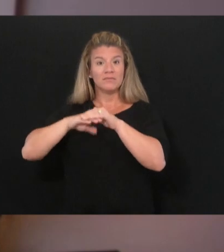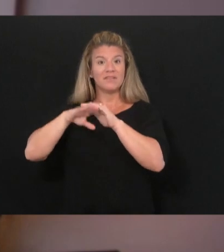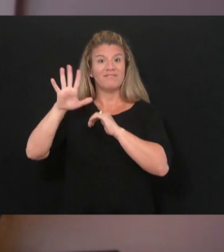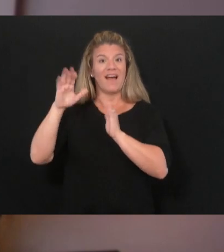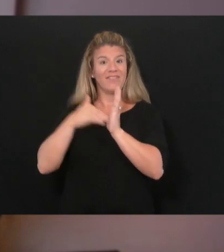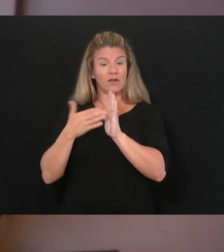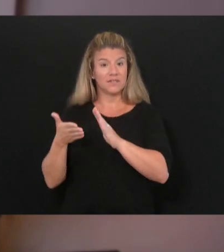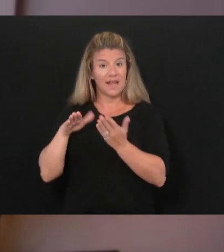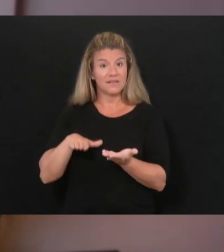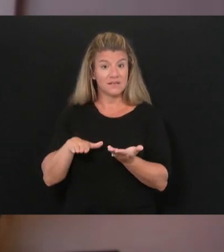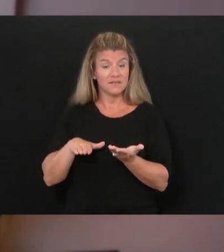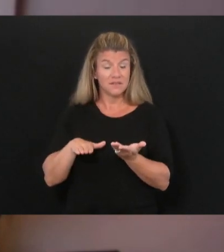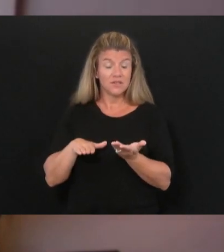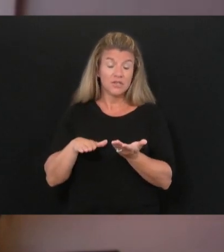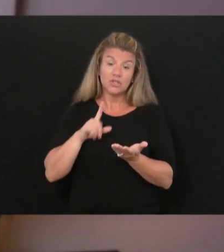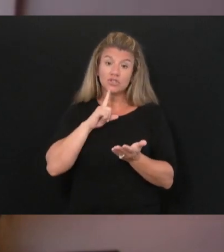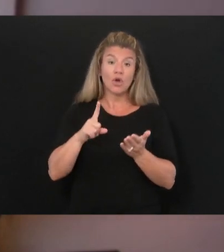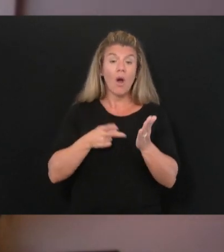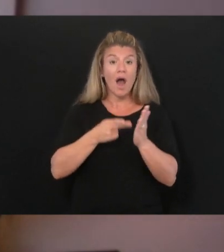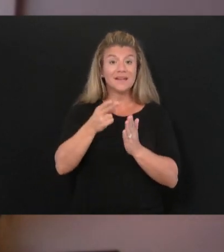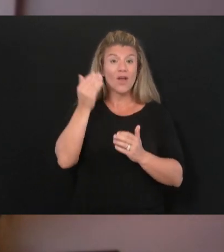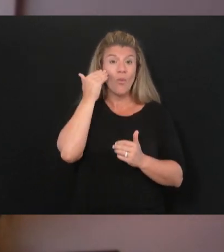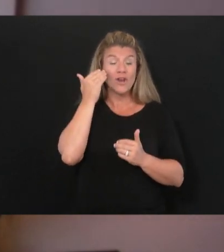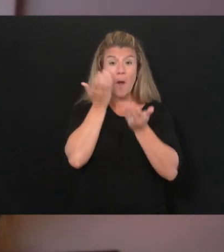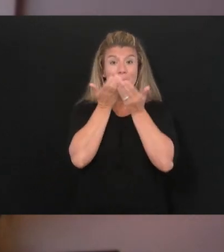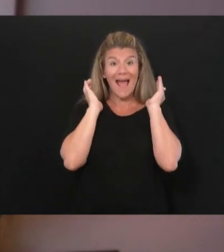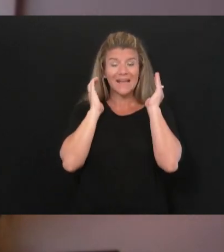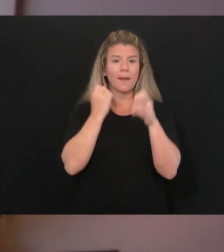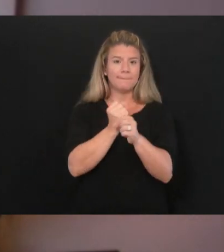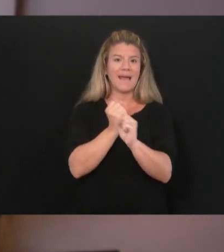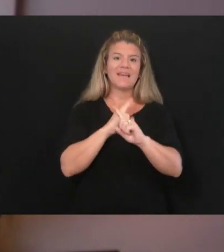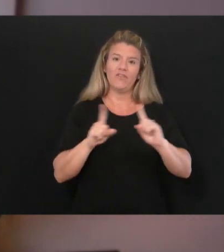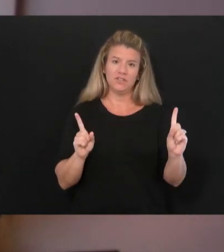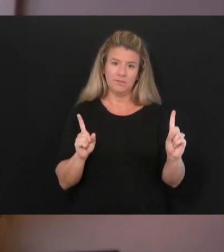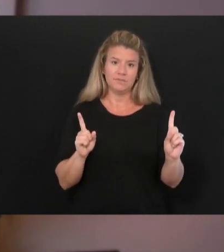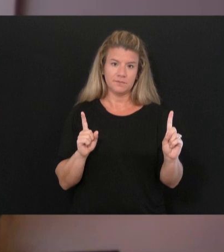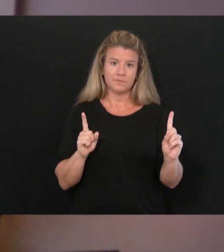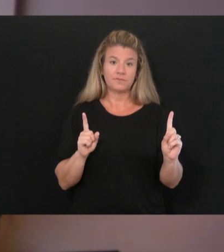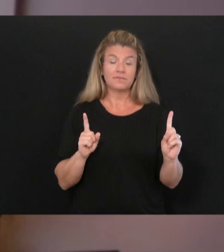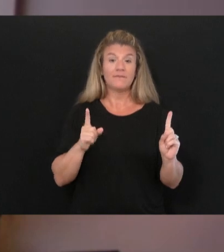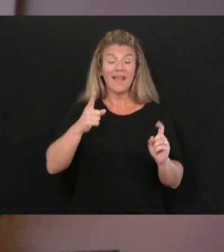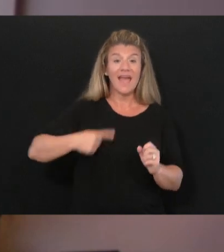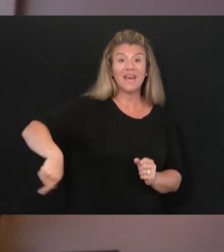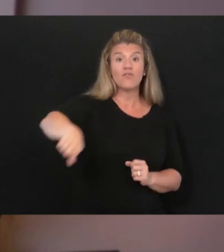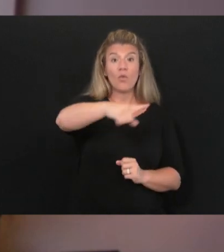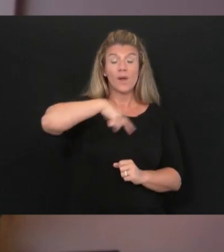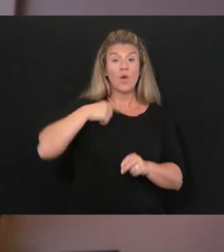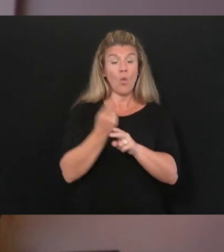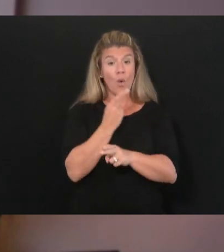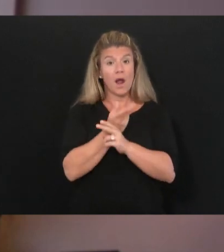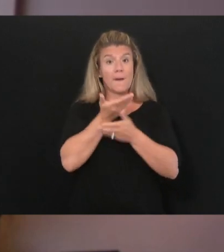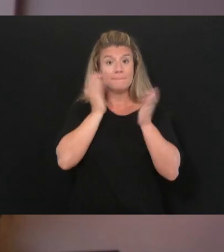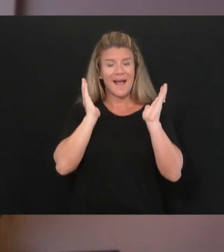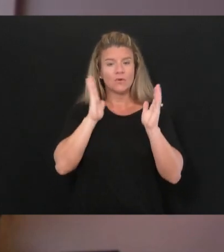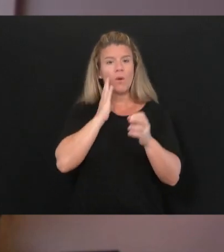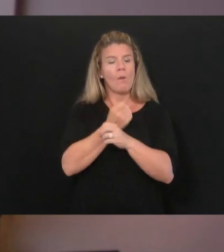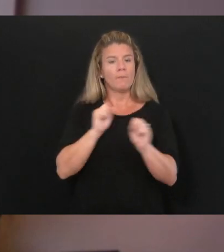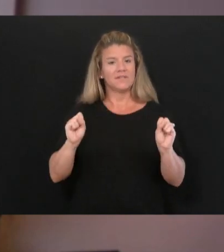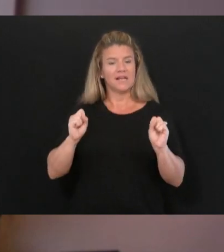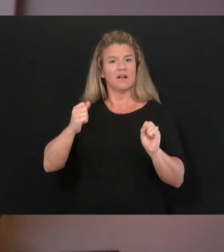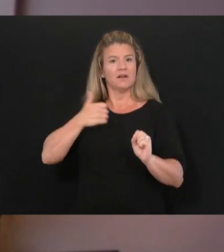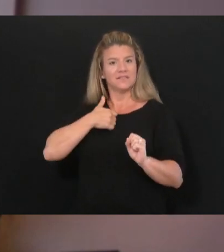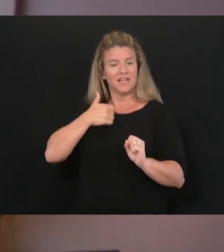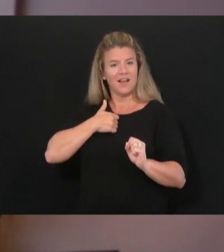So ultimately, we know that masks do make a difference. And if all of us wear a mask, we protect others from